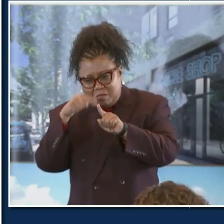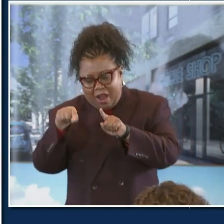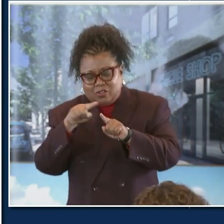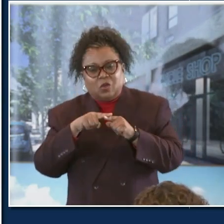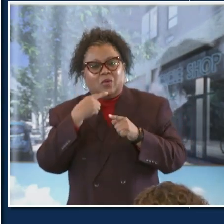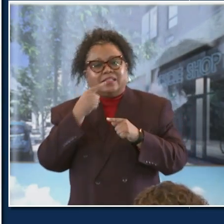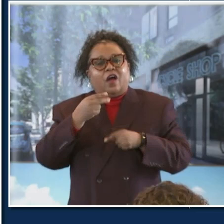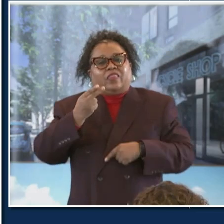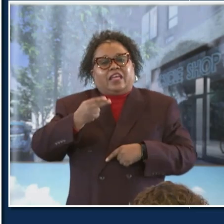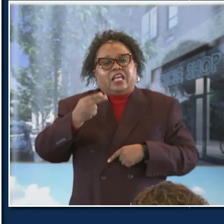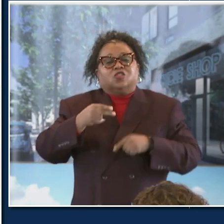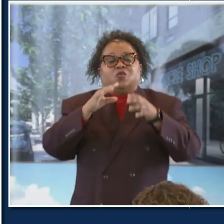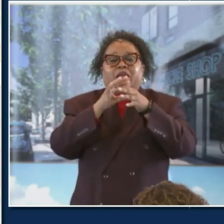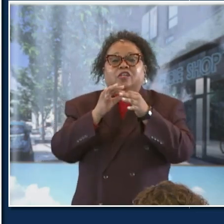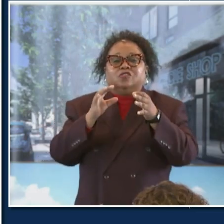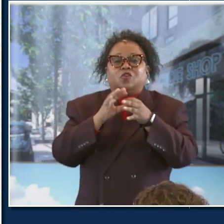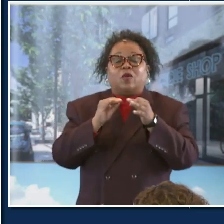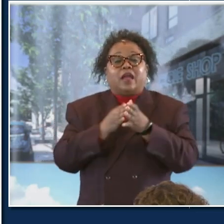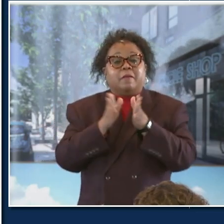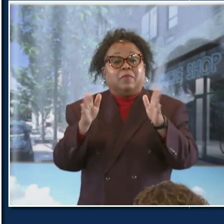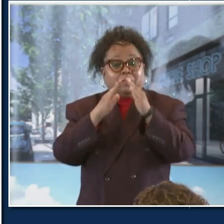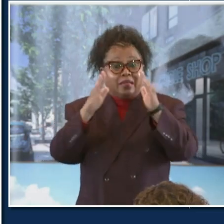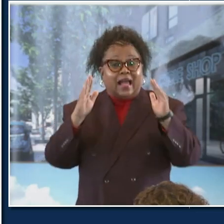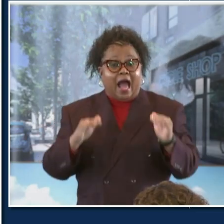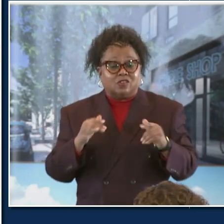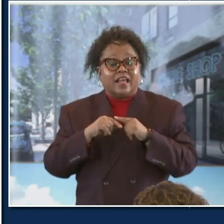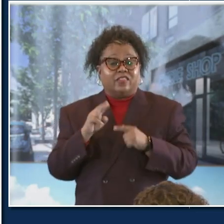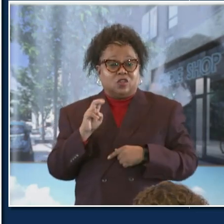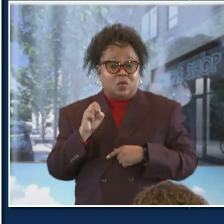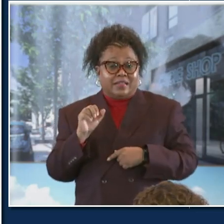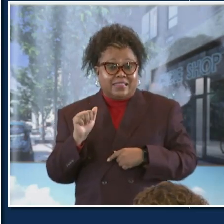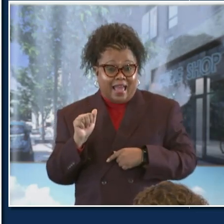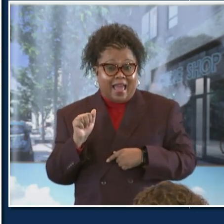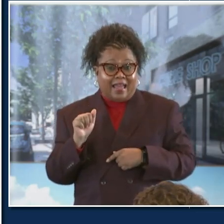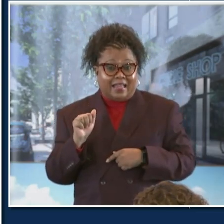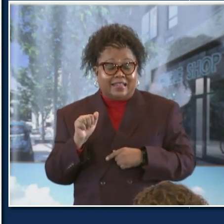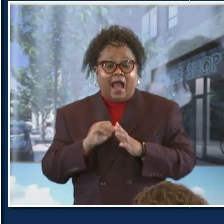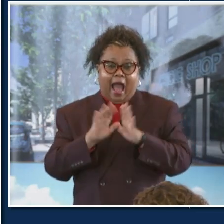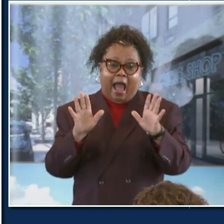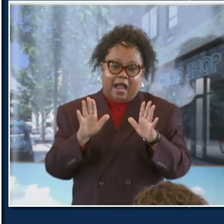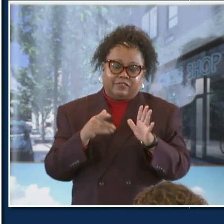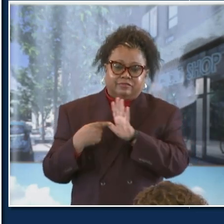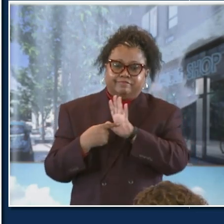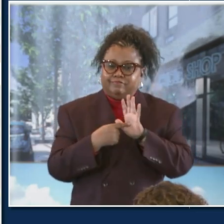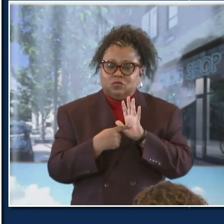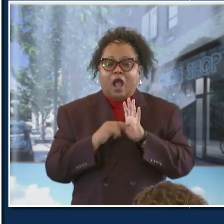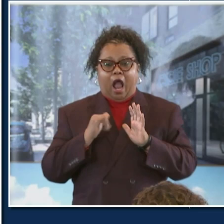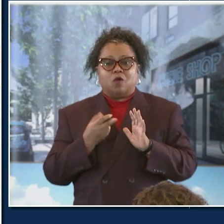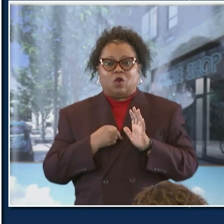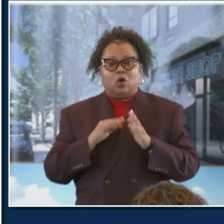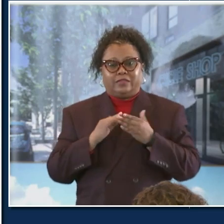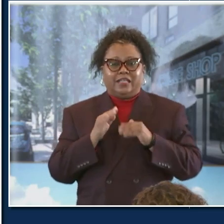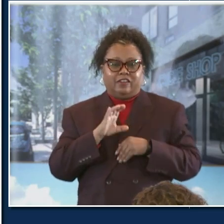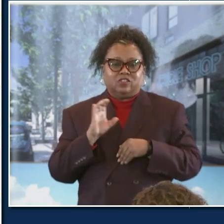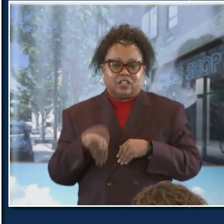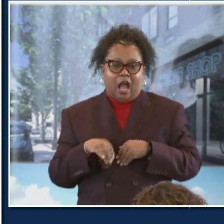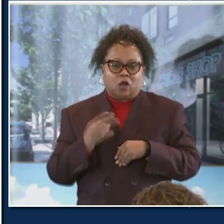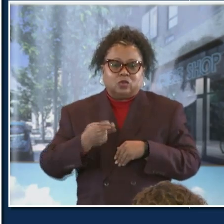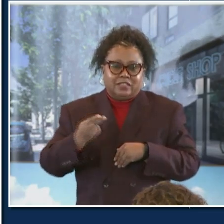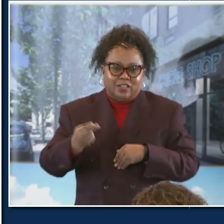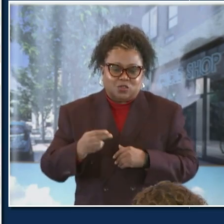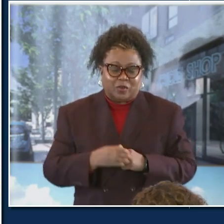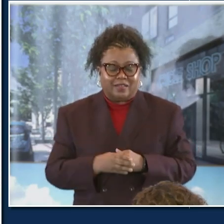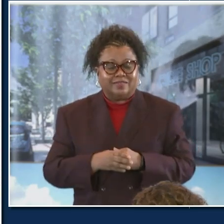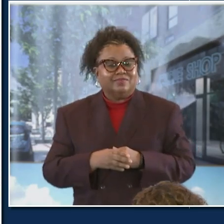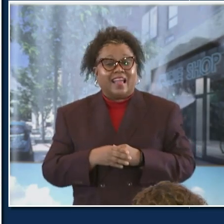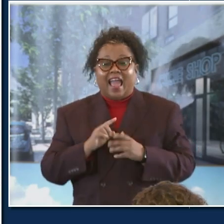will tell the history and story of public housing in the United States, obviously featuring our own city of Chicago's history,